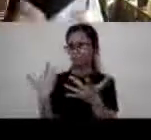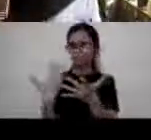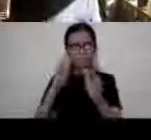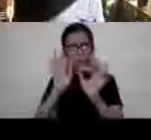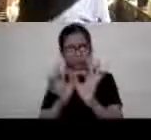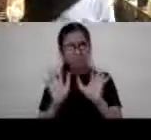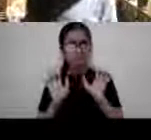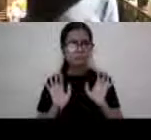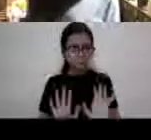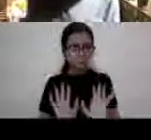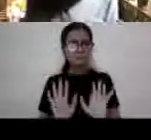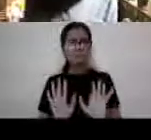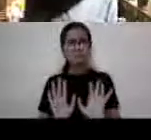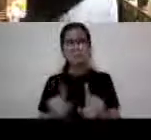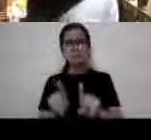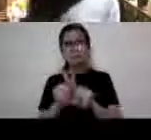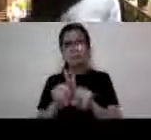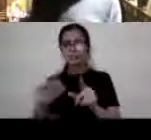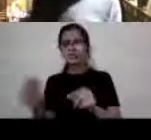the